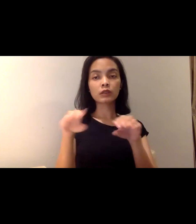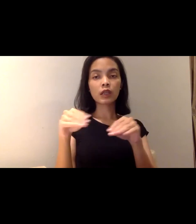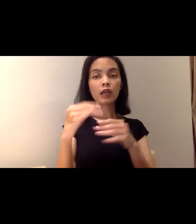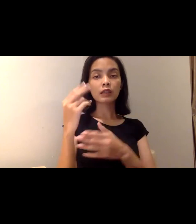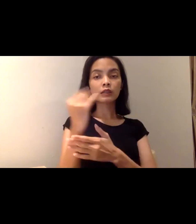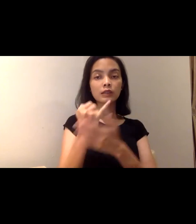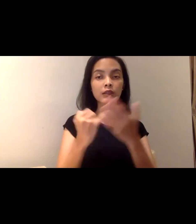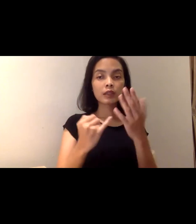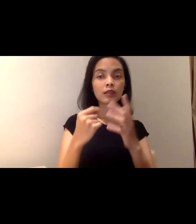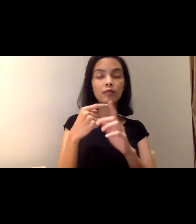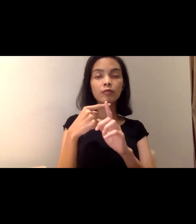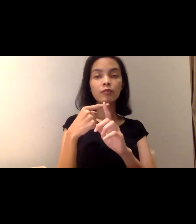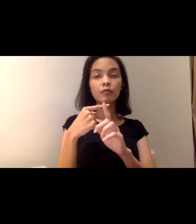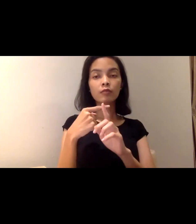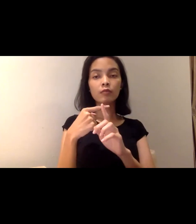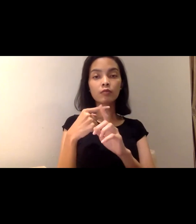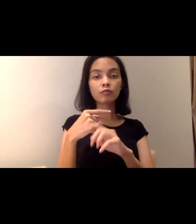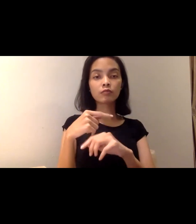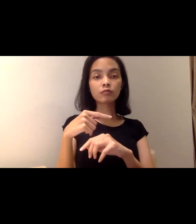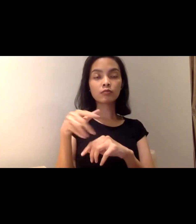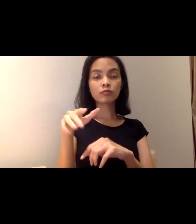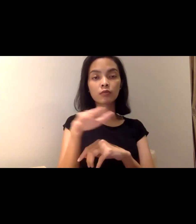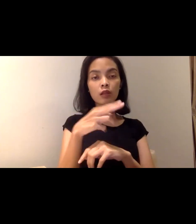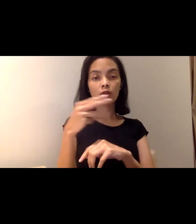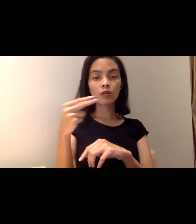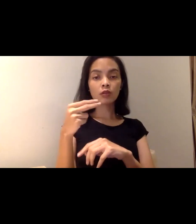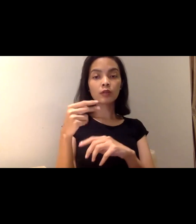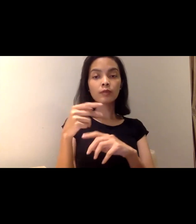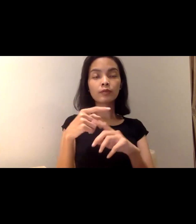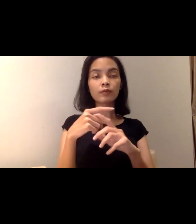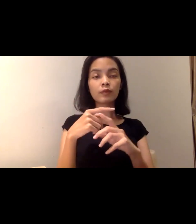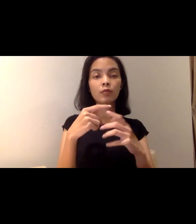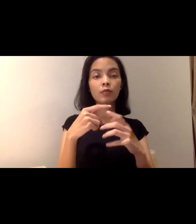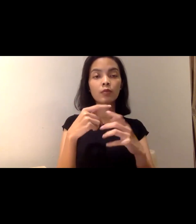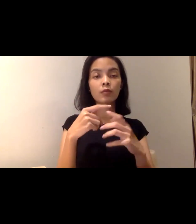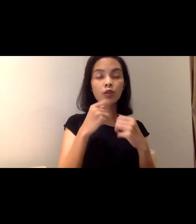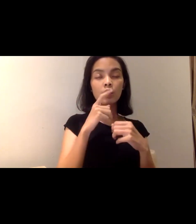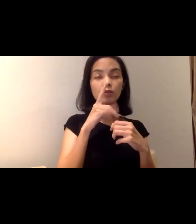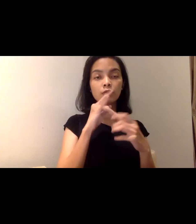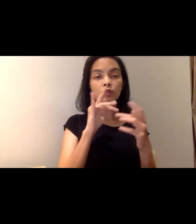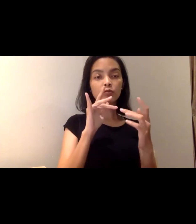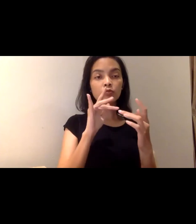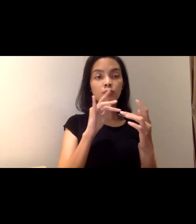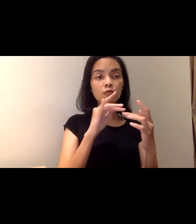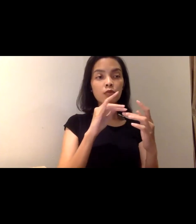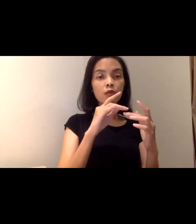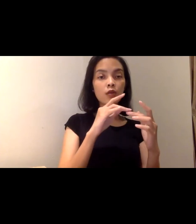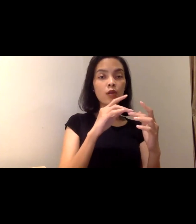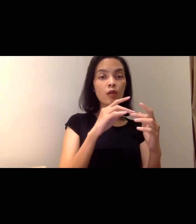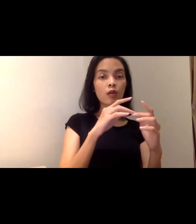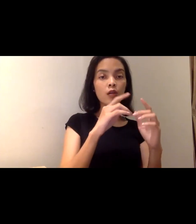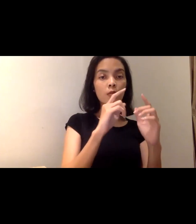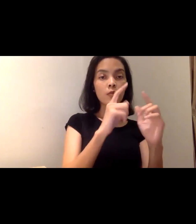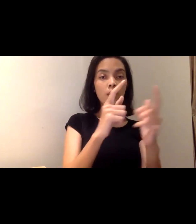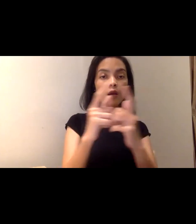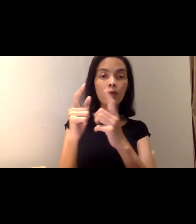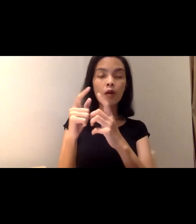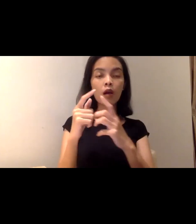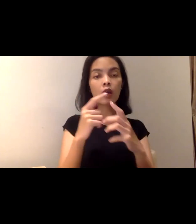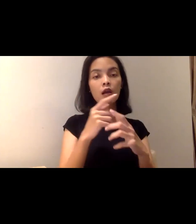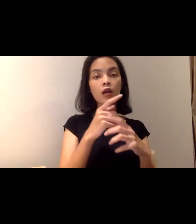try to build and make connections between the UK arts sector, so including individuals, cultural professionals, and